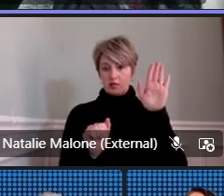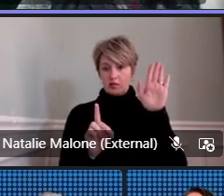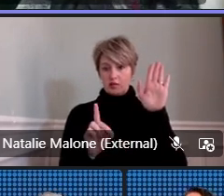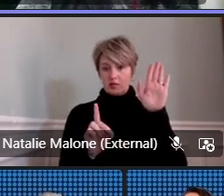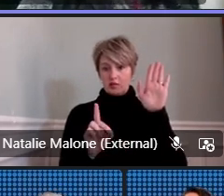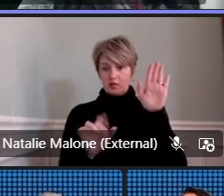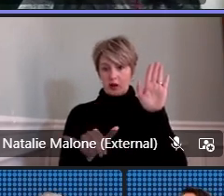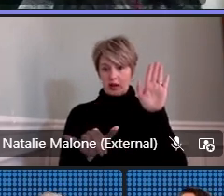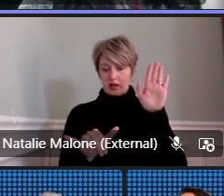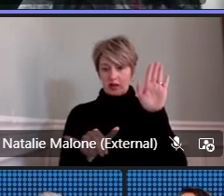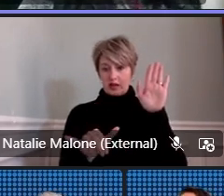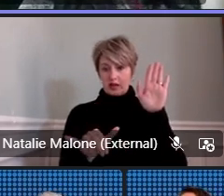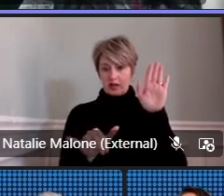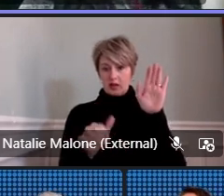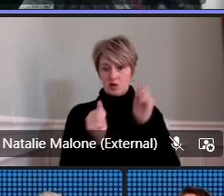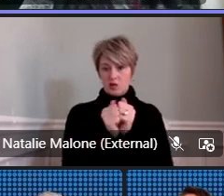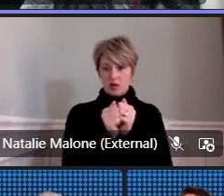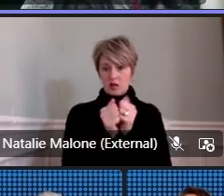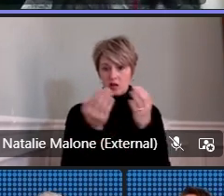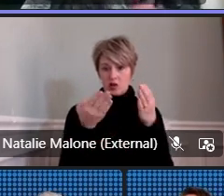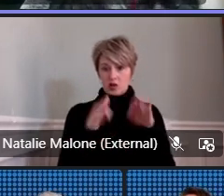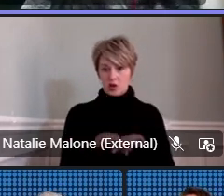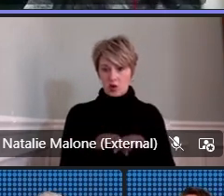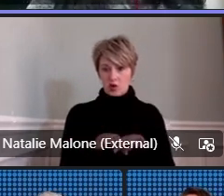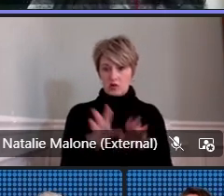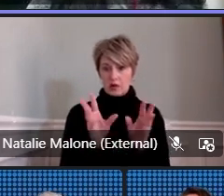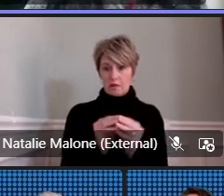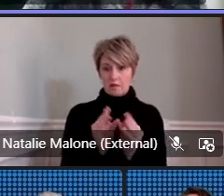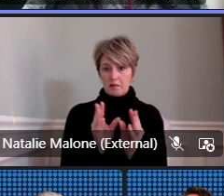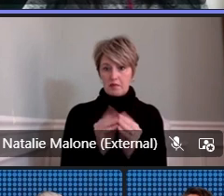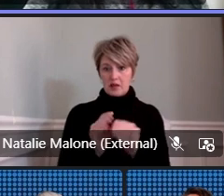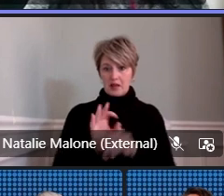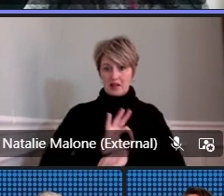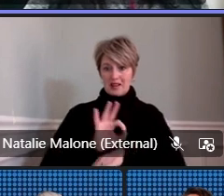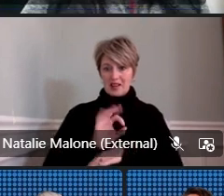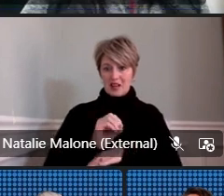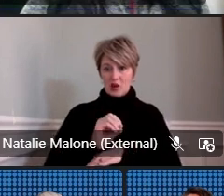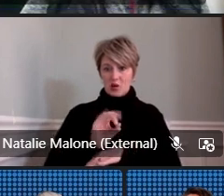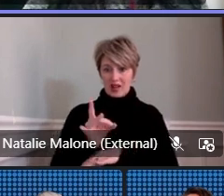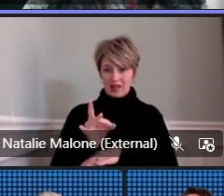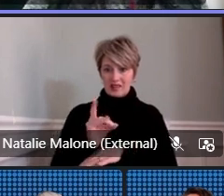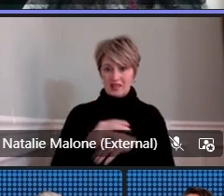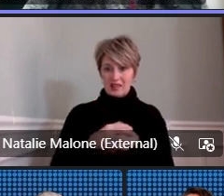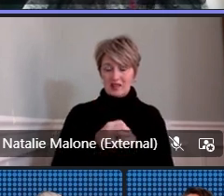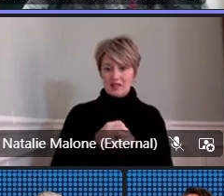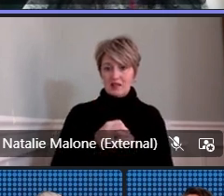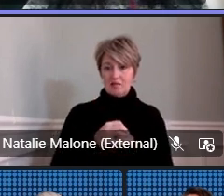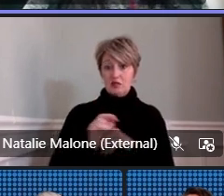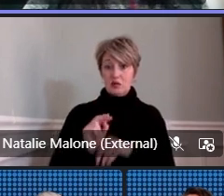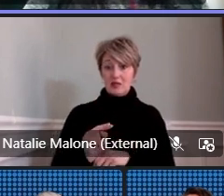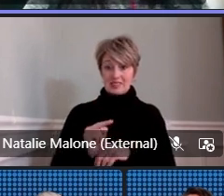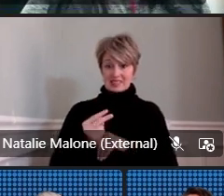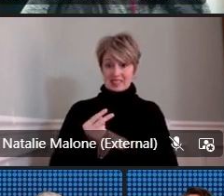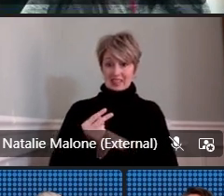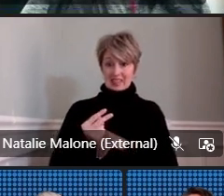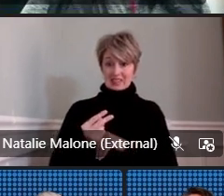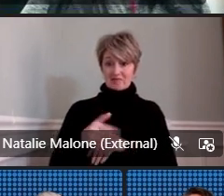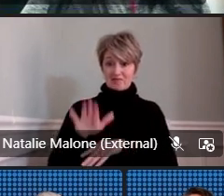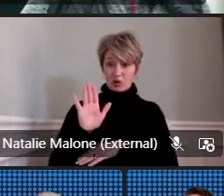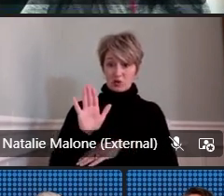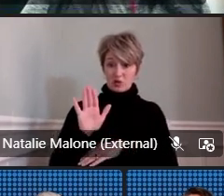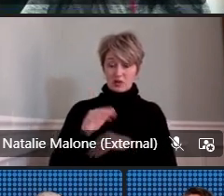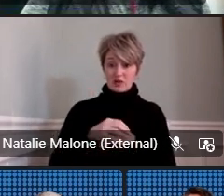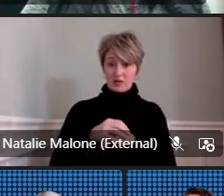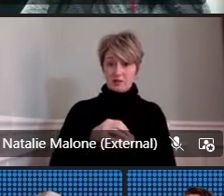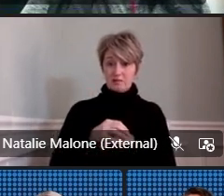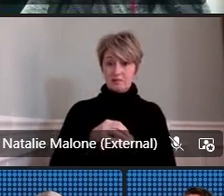That's Bradley with the motion on the floor to adjourn the meeting at 9:08. Can I get a second? I